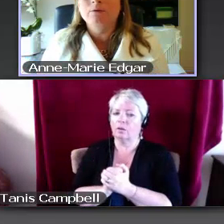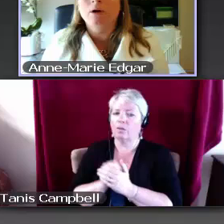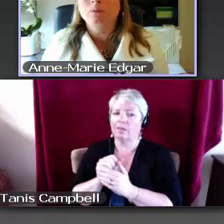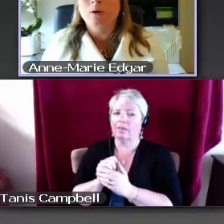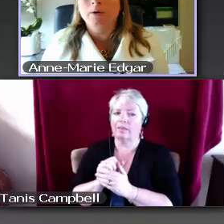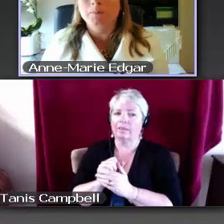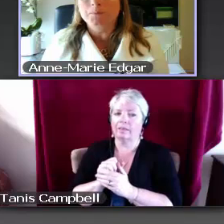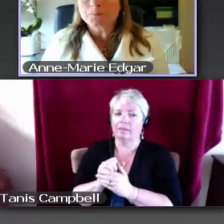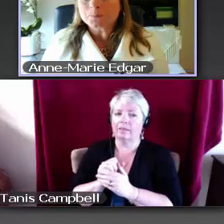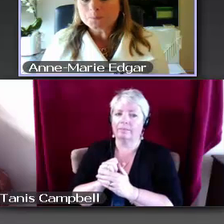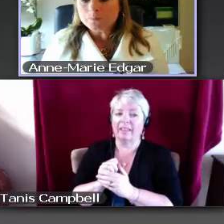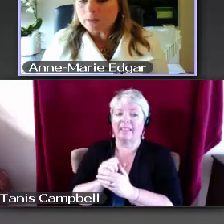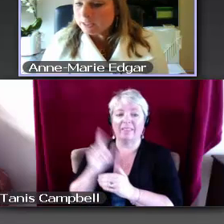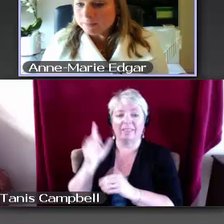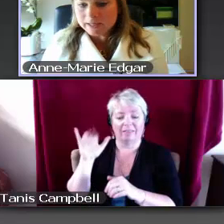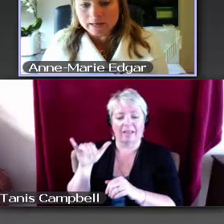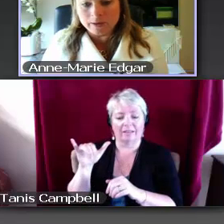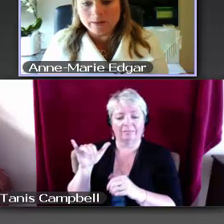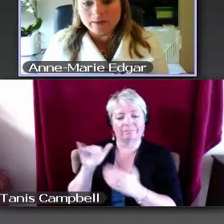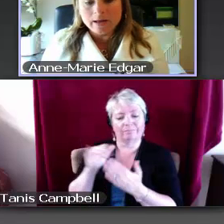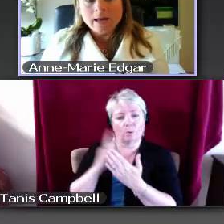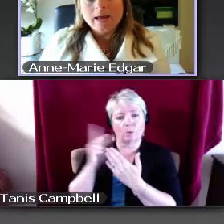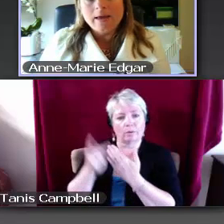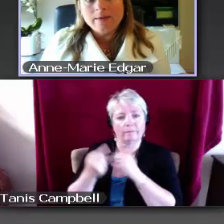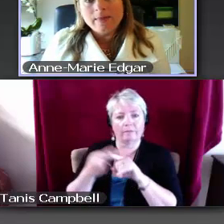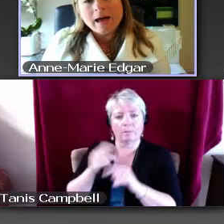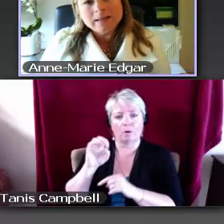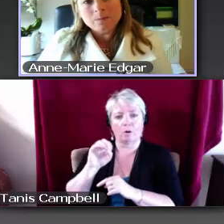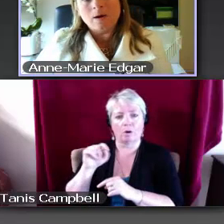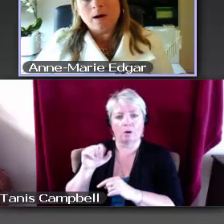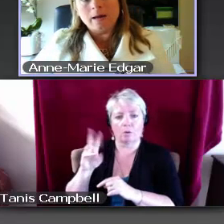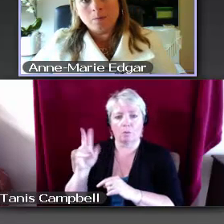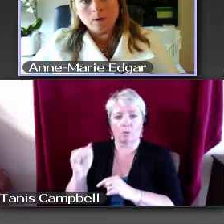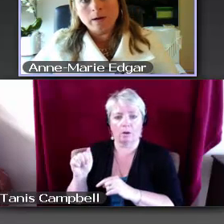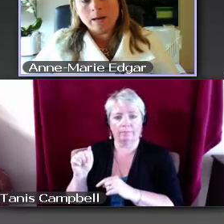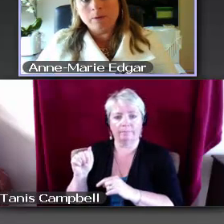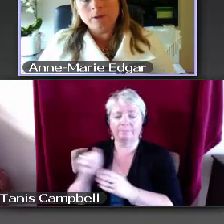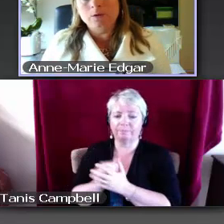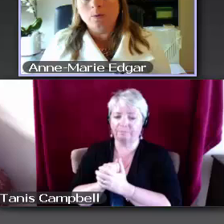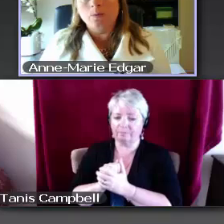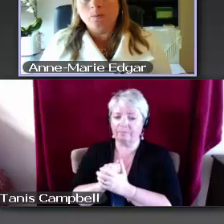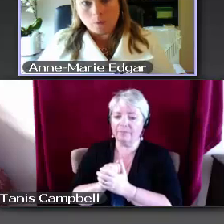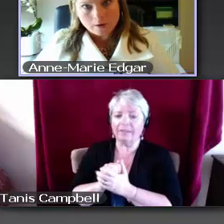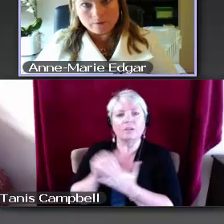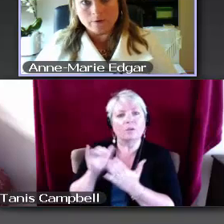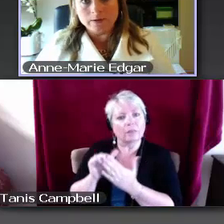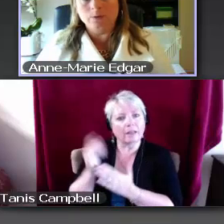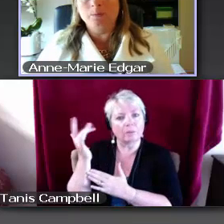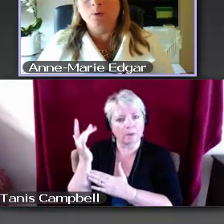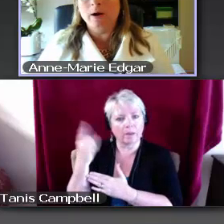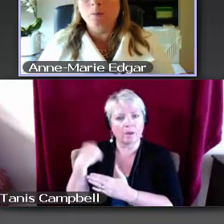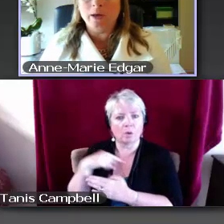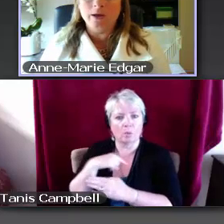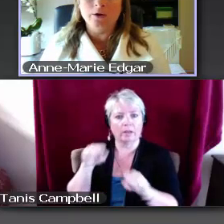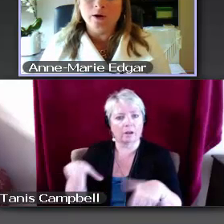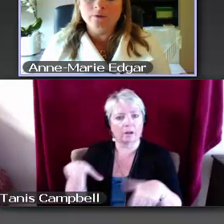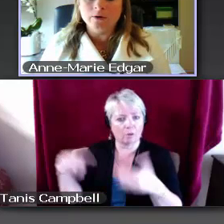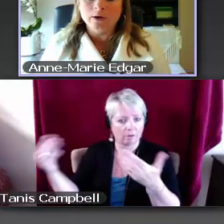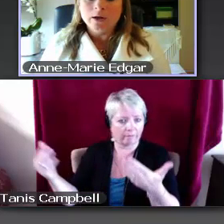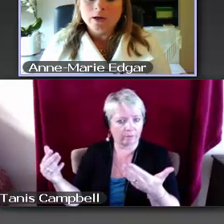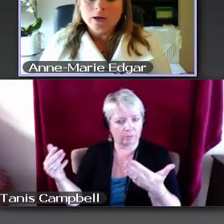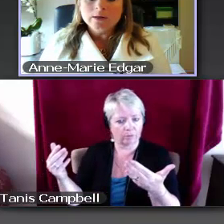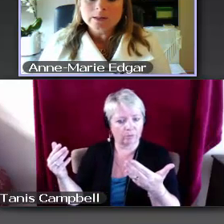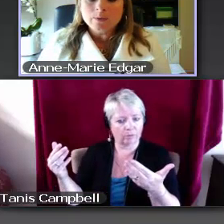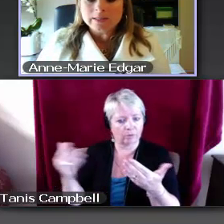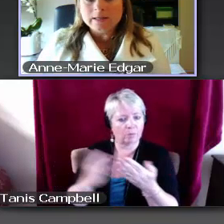coming out of Ottawa to begin with. And then that's why we're able to offer the sort of program we can